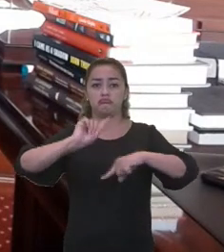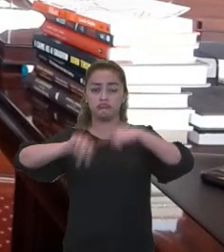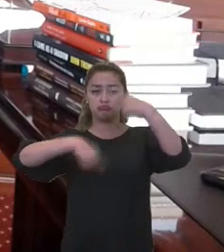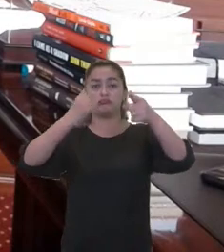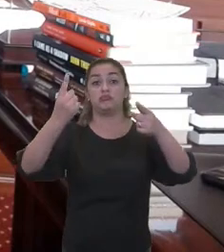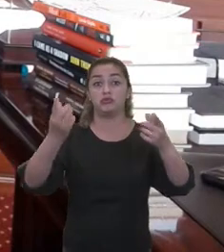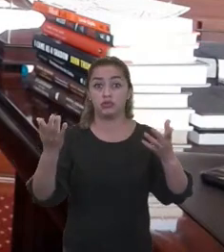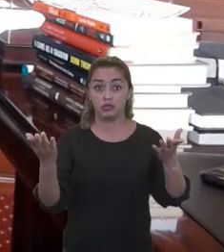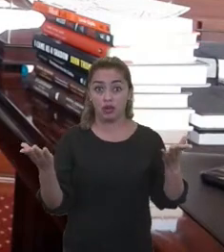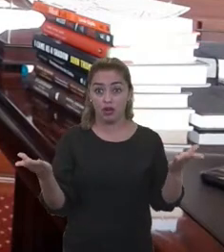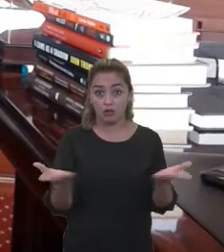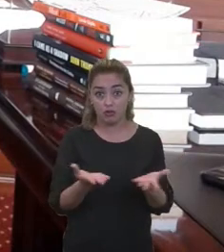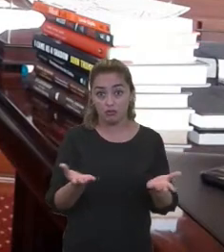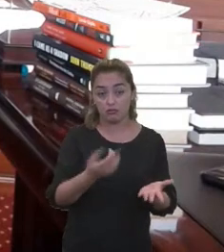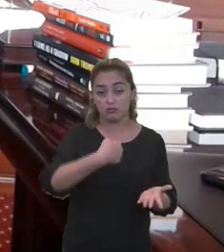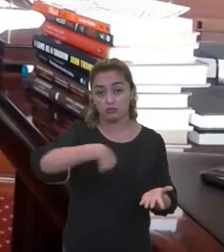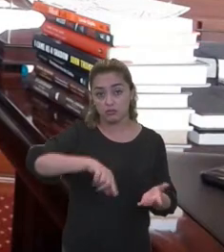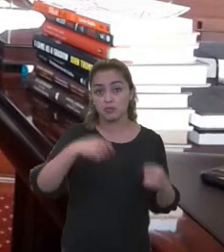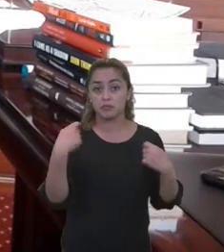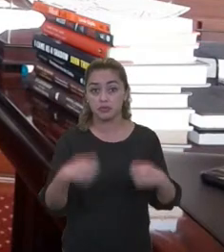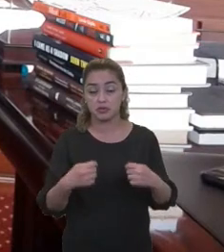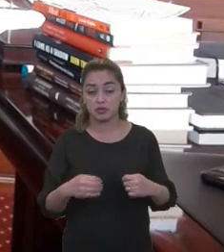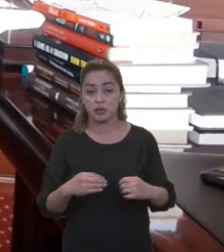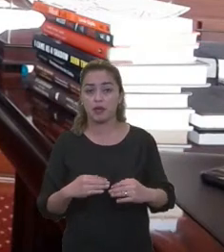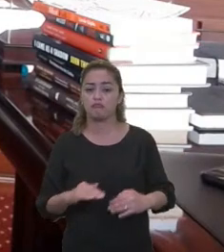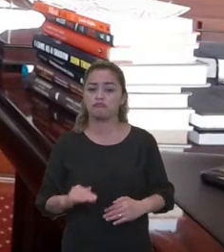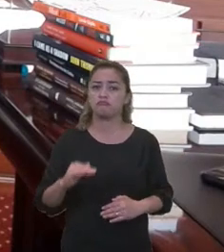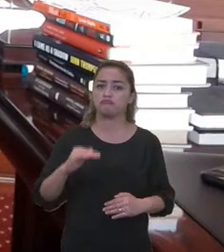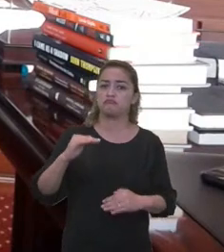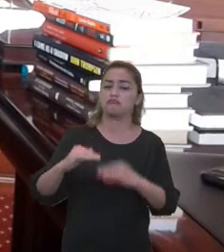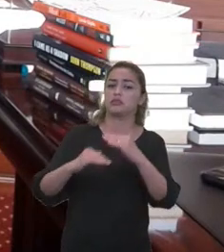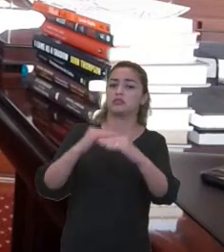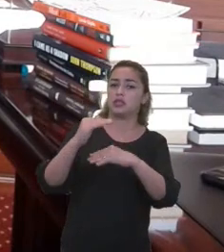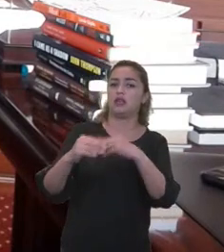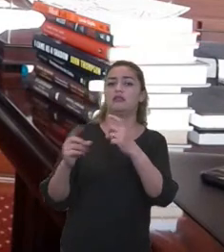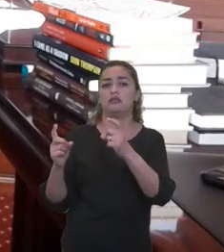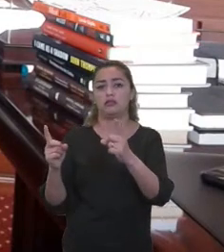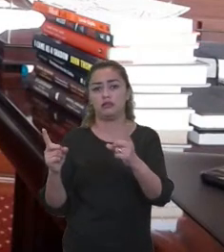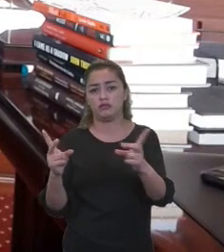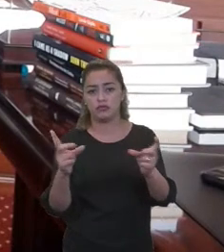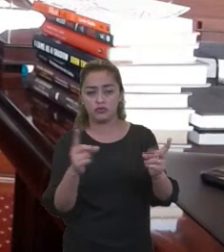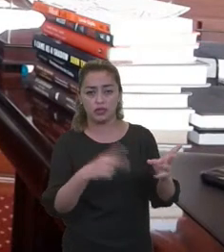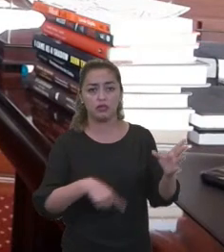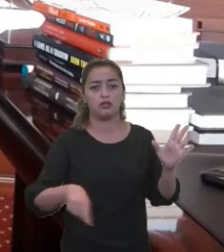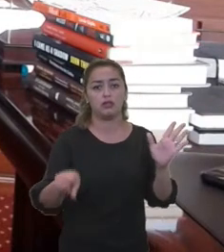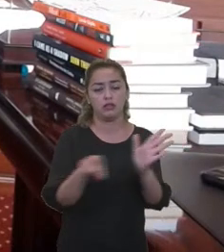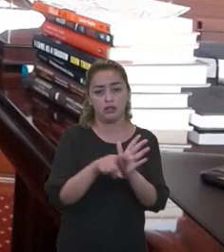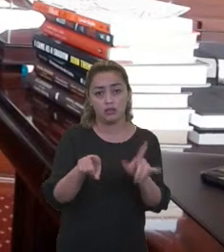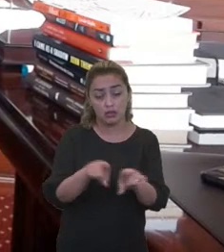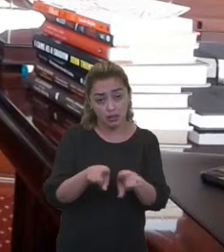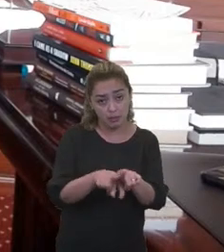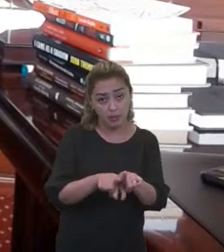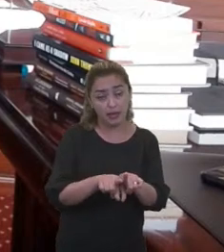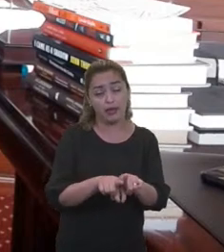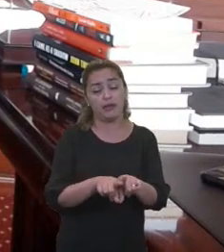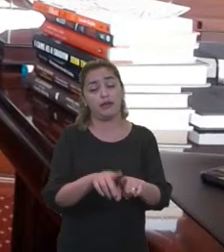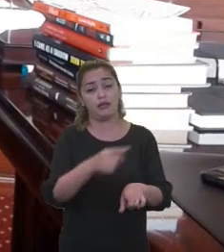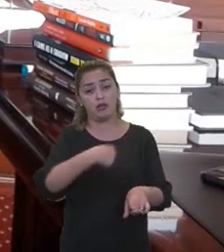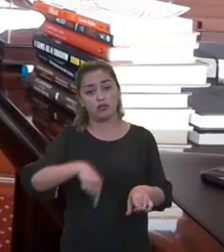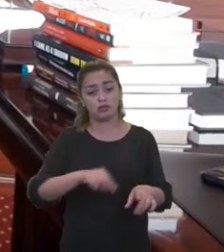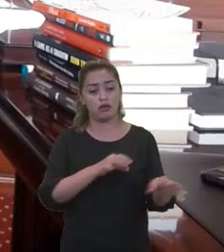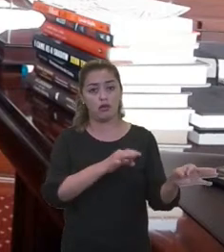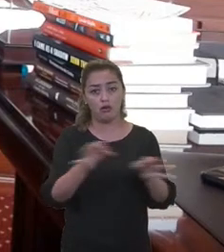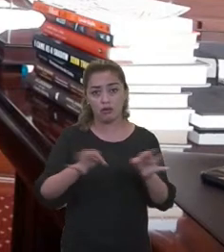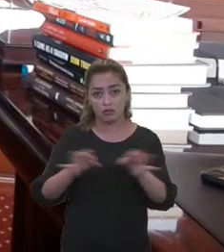member base, in the sale of our premium suites. And even as our organization faced a lot of tough headlines in the